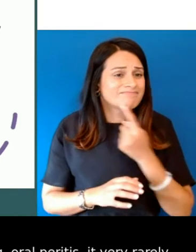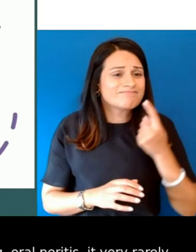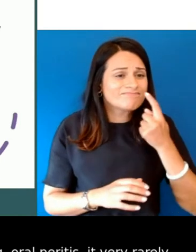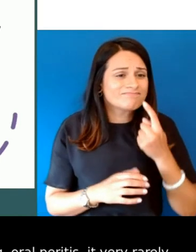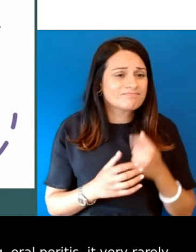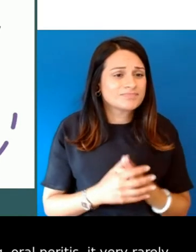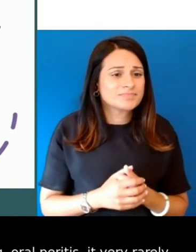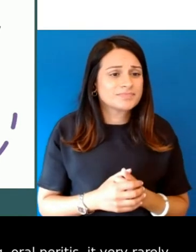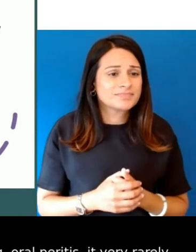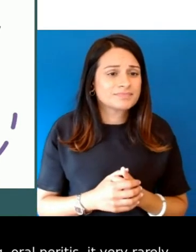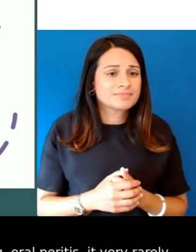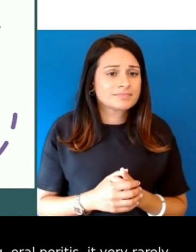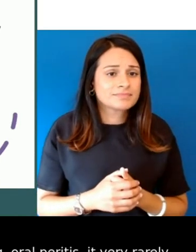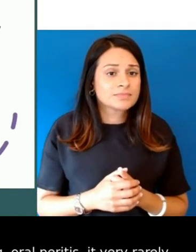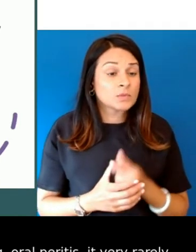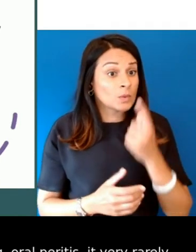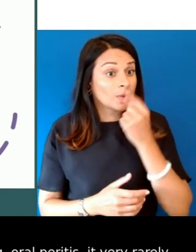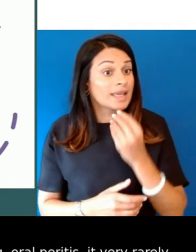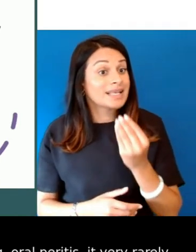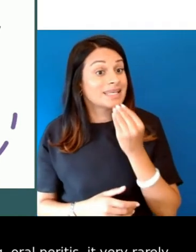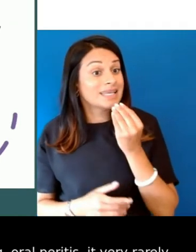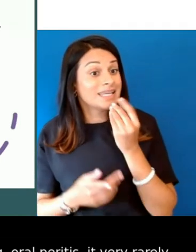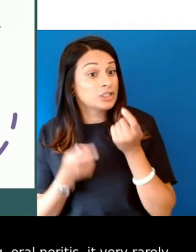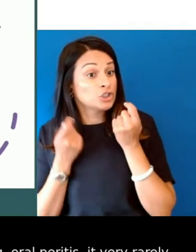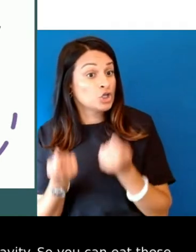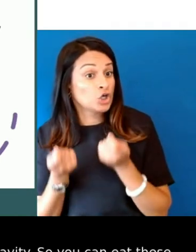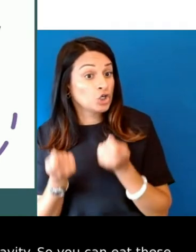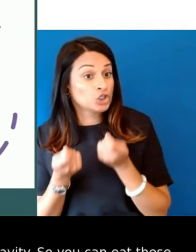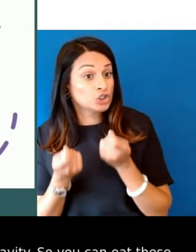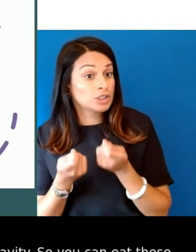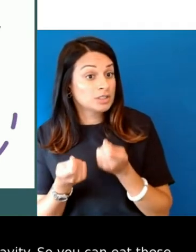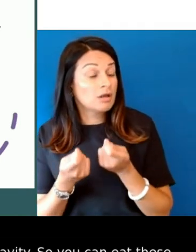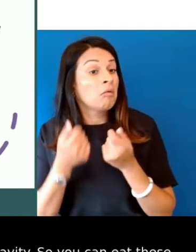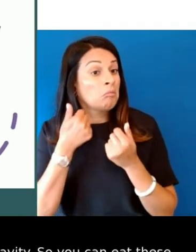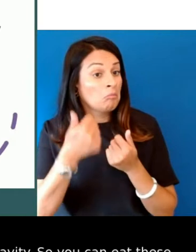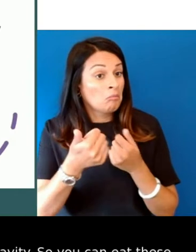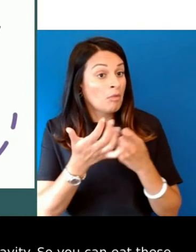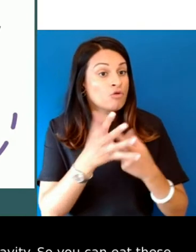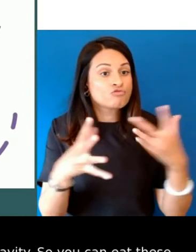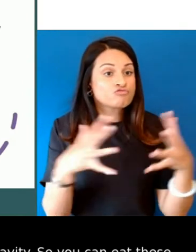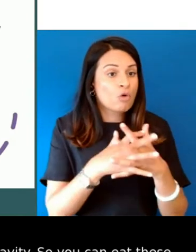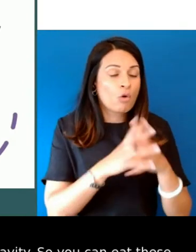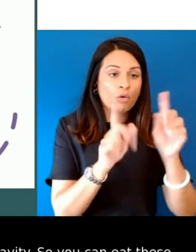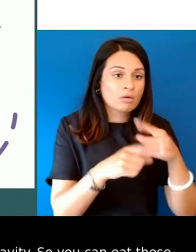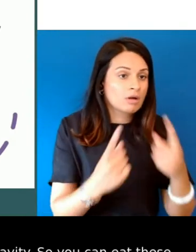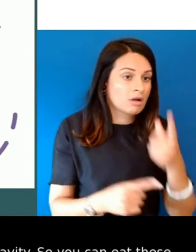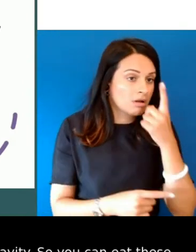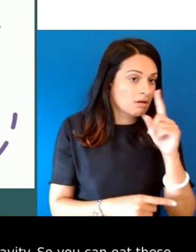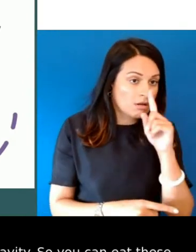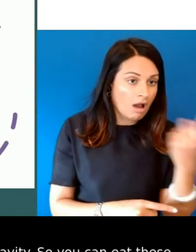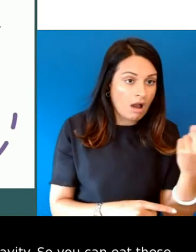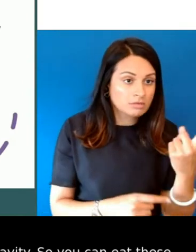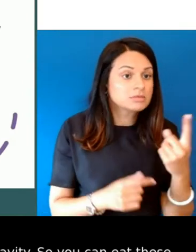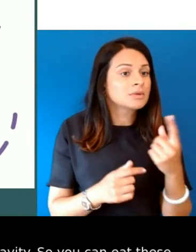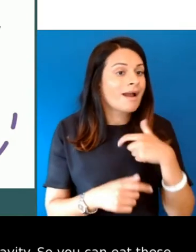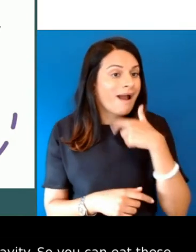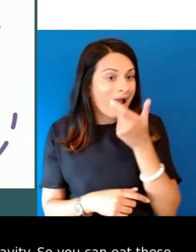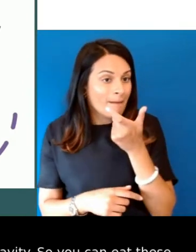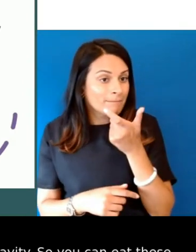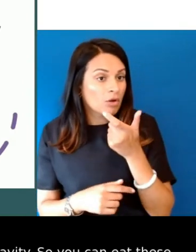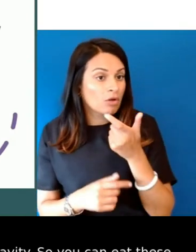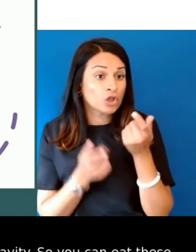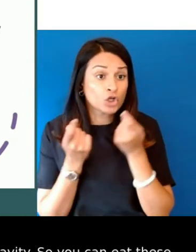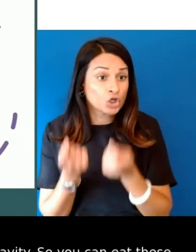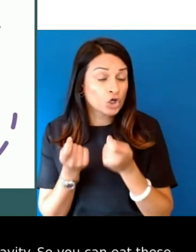you can eat these foods cooked but not um raw so people can have cooked apple but not raw apple and that's because these